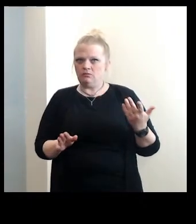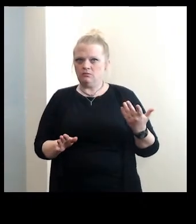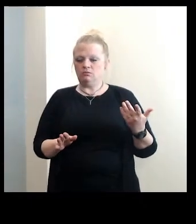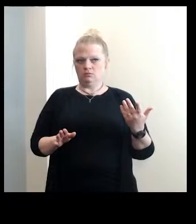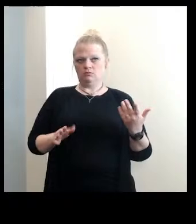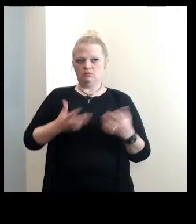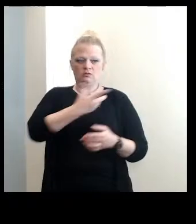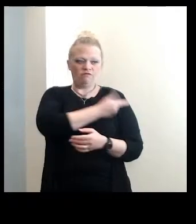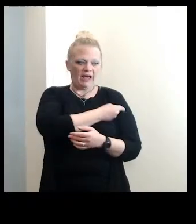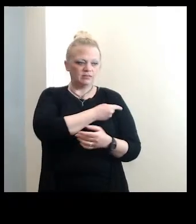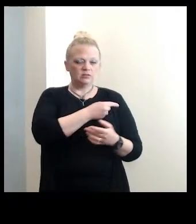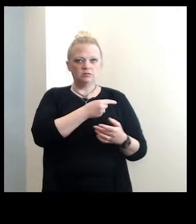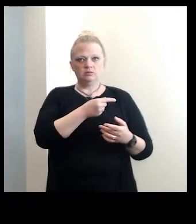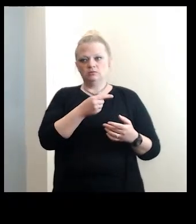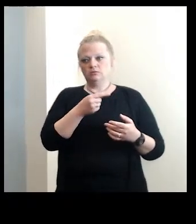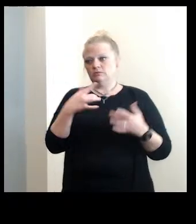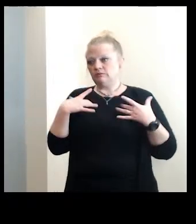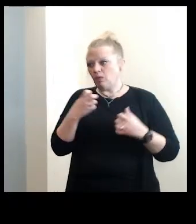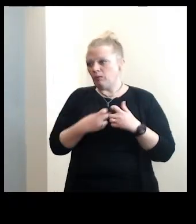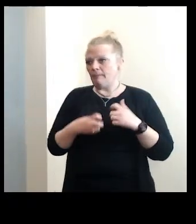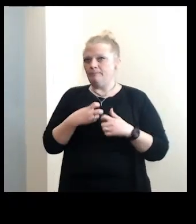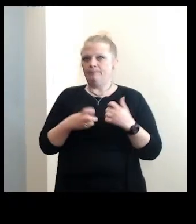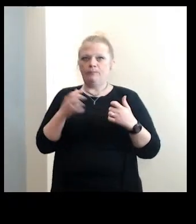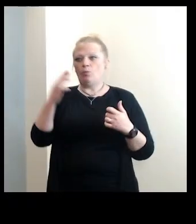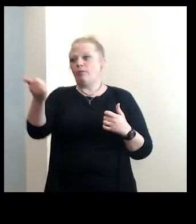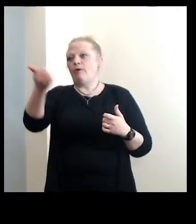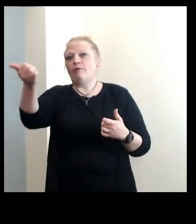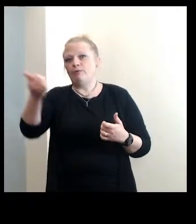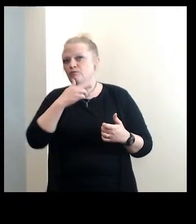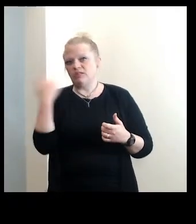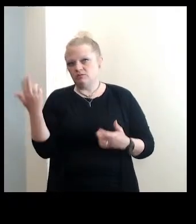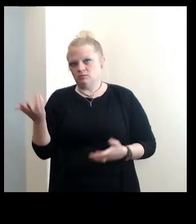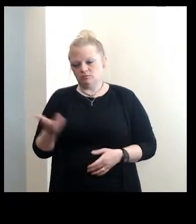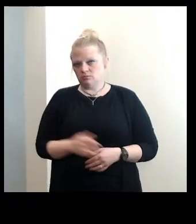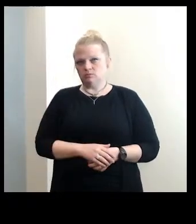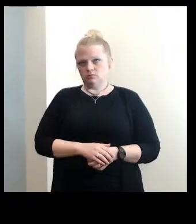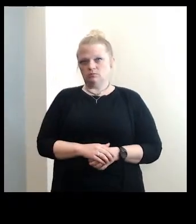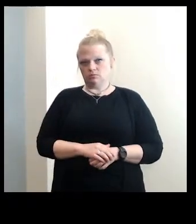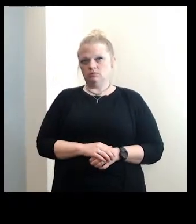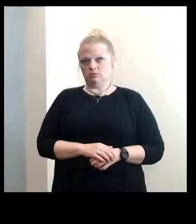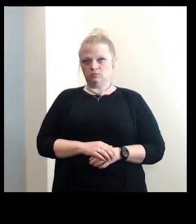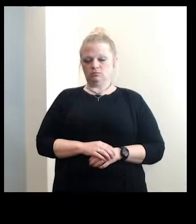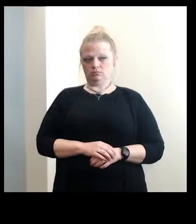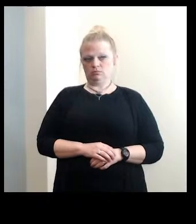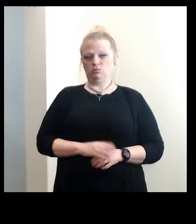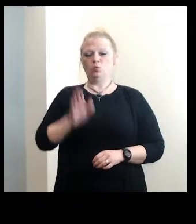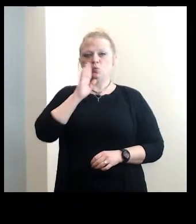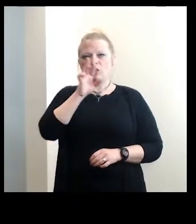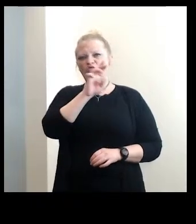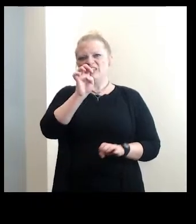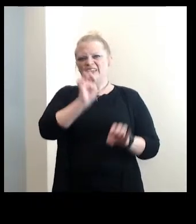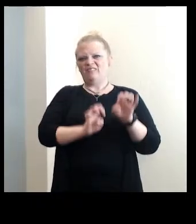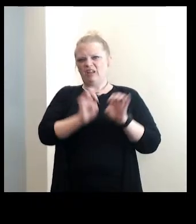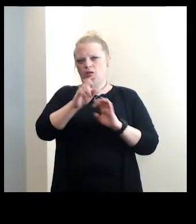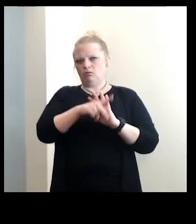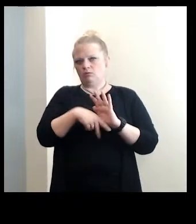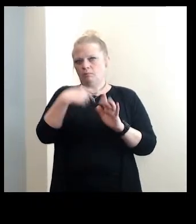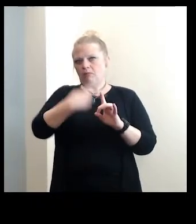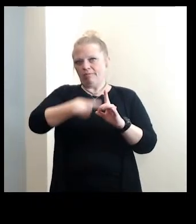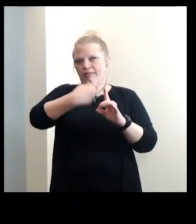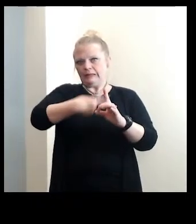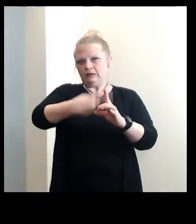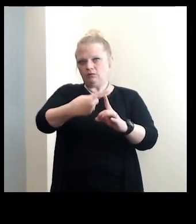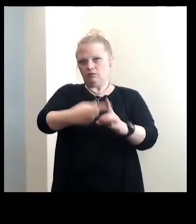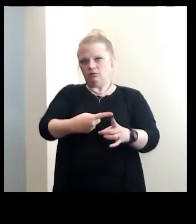the unvaccinated, the immunocompromised, or others that may be at risk. So we will reevaluate these policies on a monthly